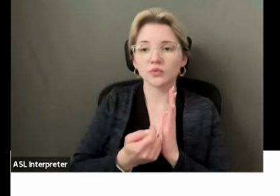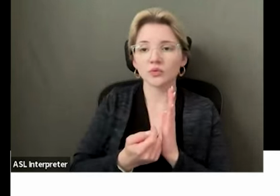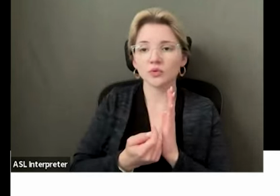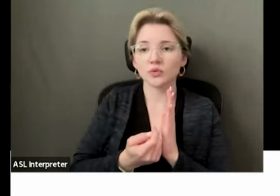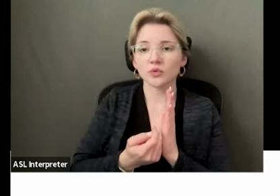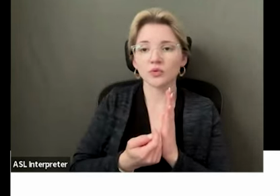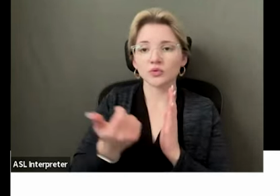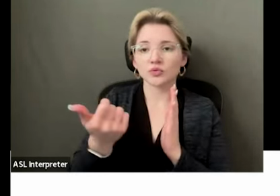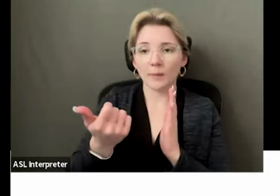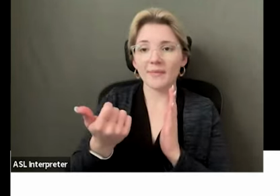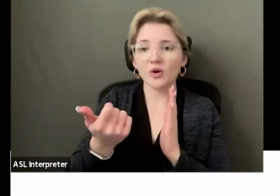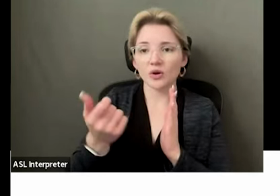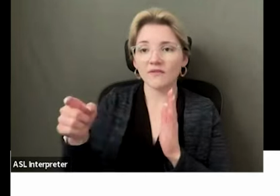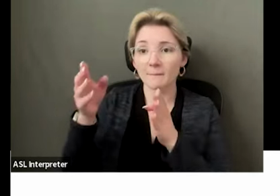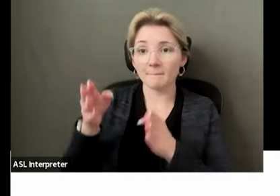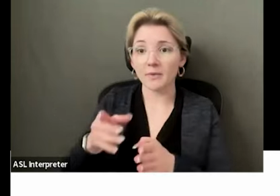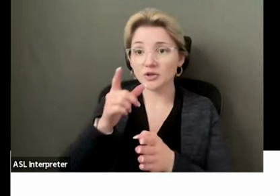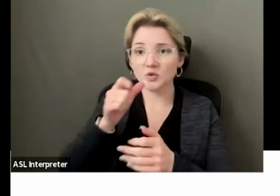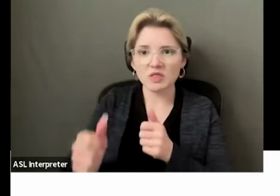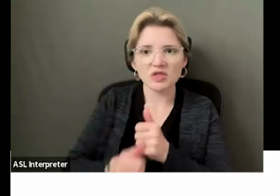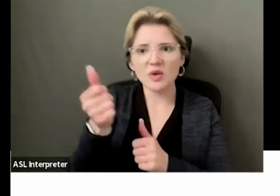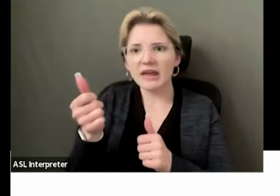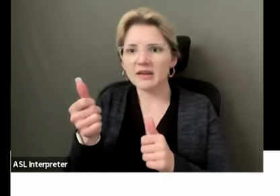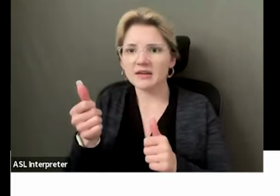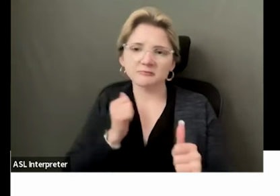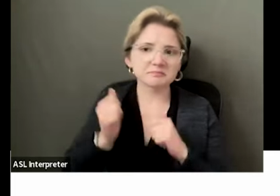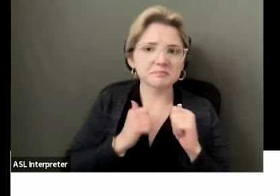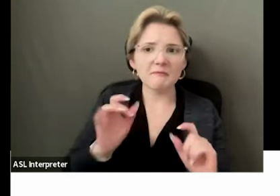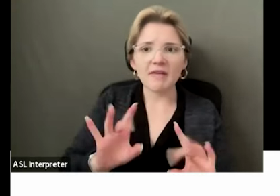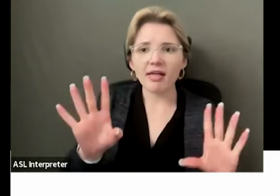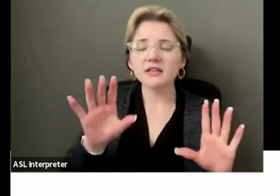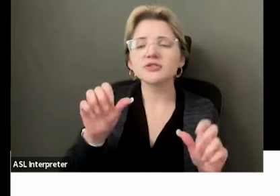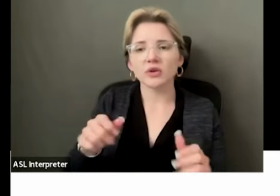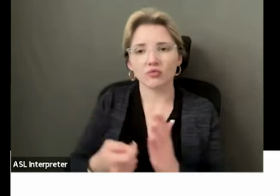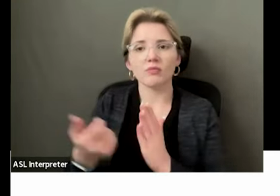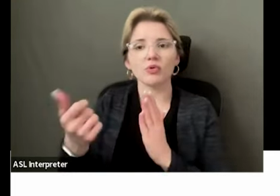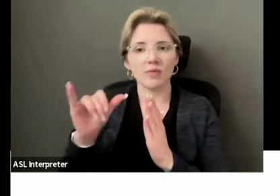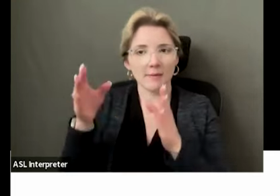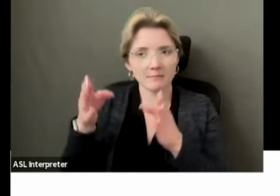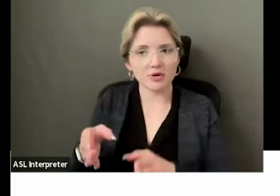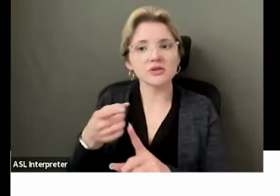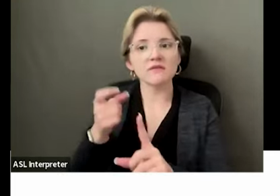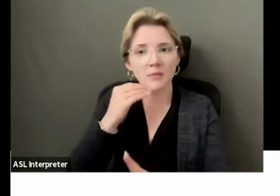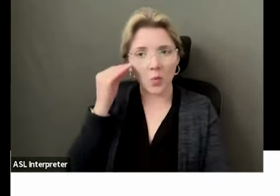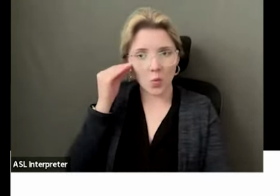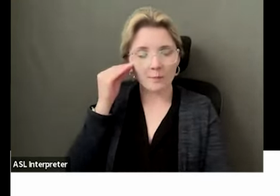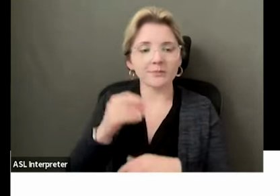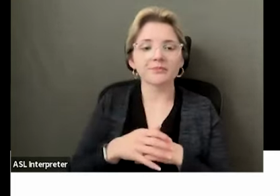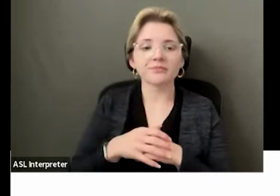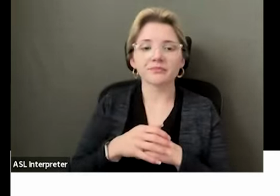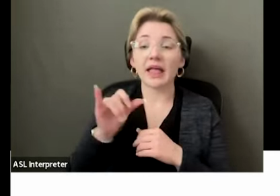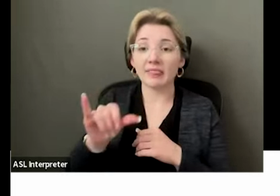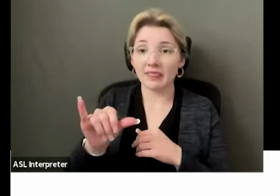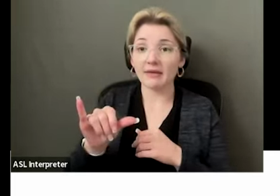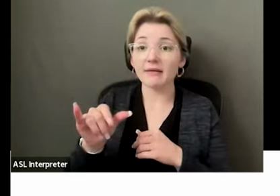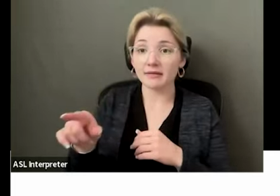perpetrator from a lease or housing unit where applicable. This is something that a survivor can